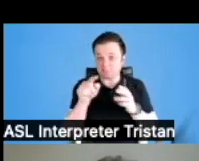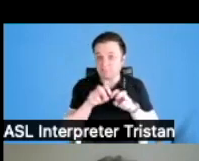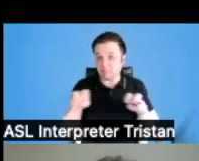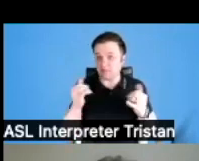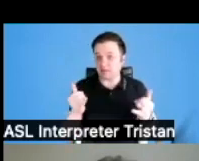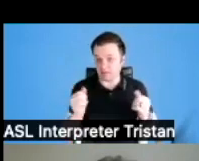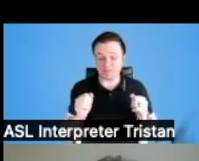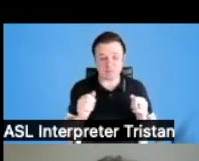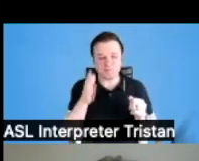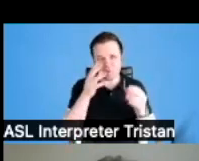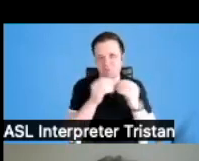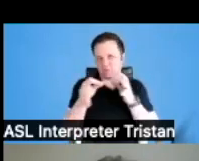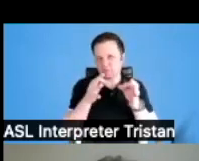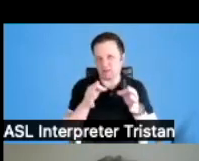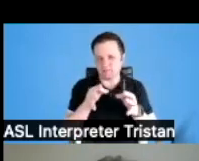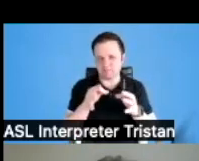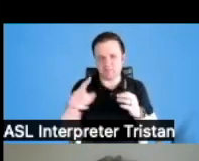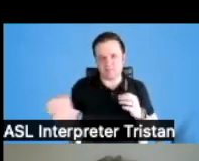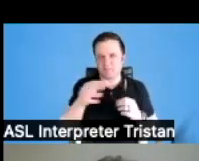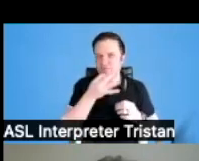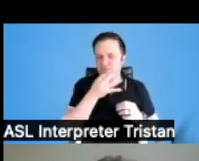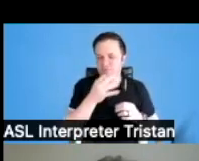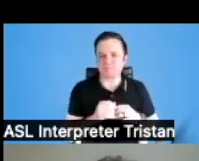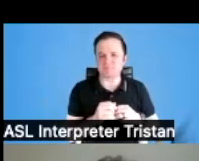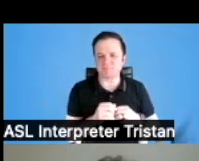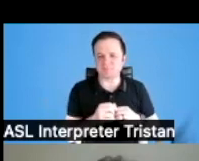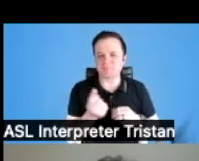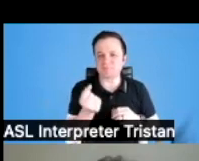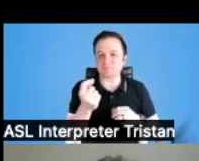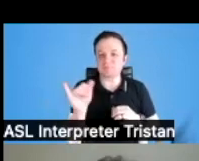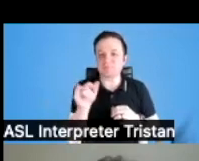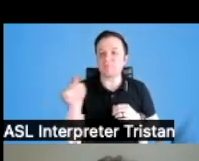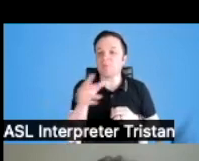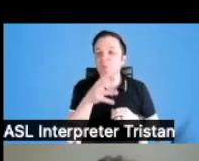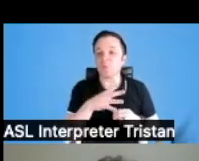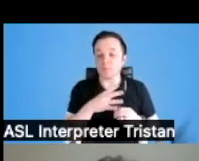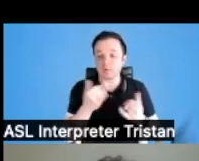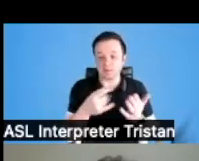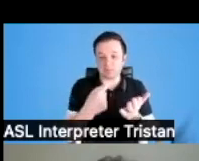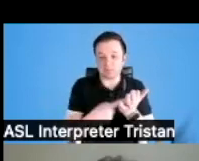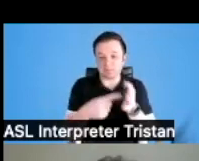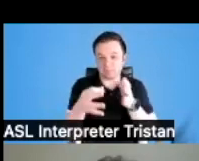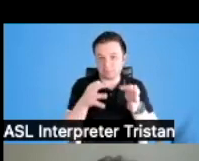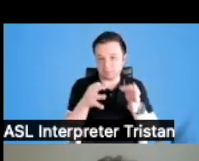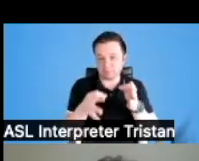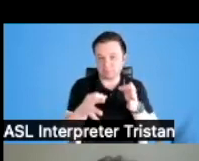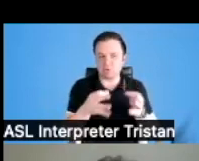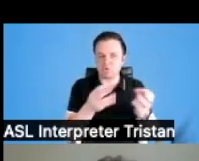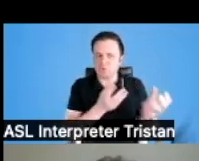more about them in a little while too. And of course, to the women I'm going to talk about now who shared some very